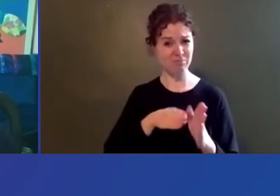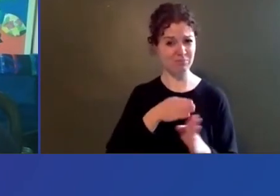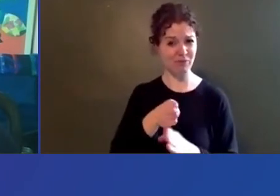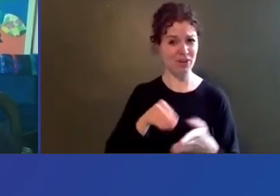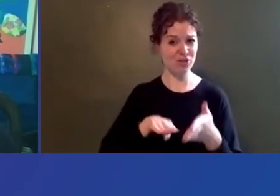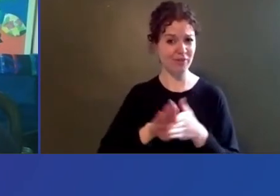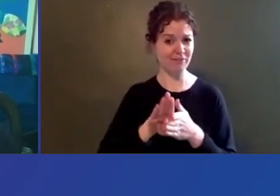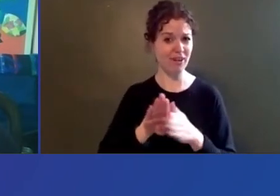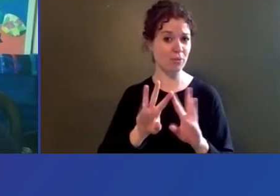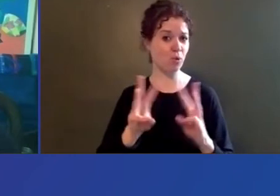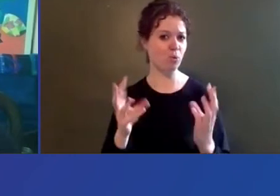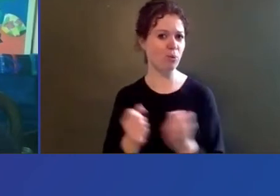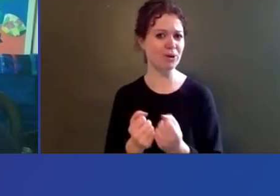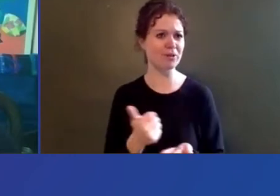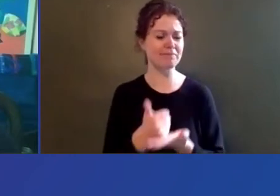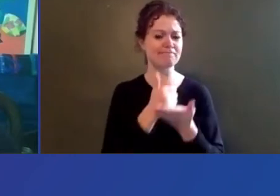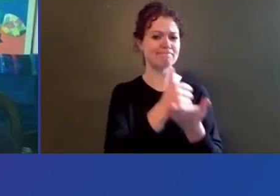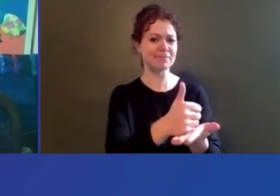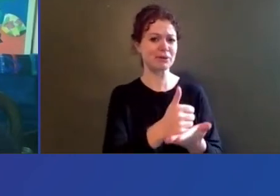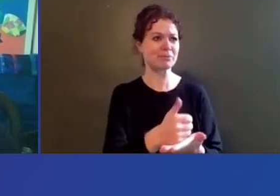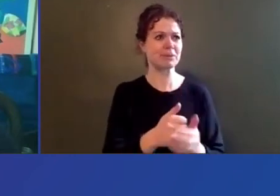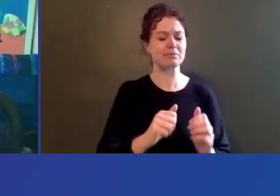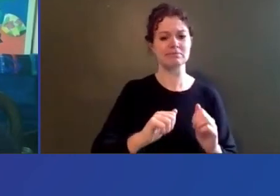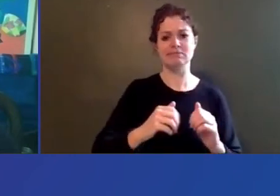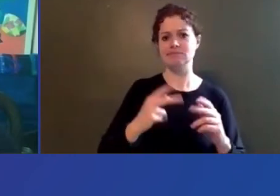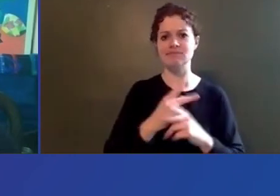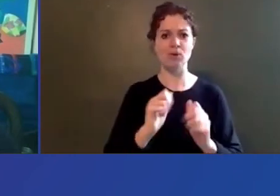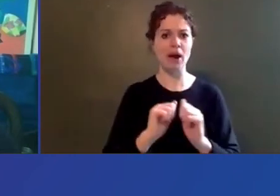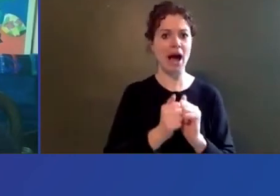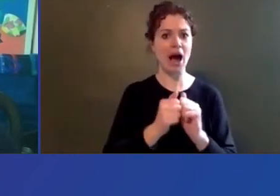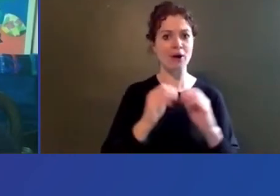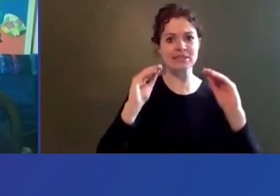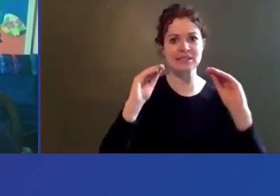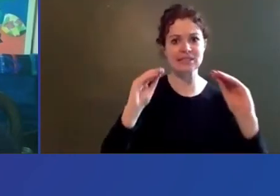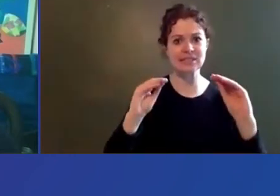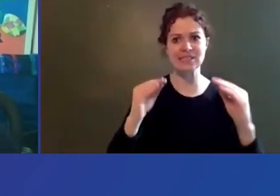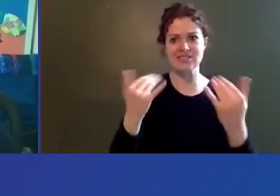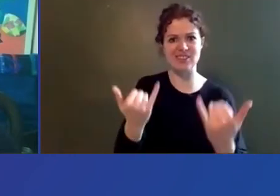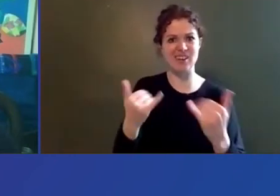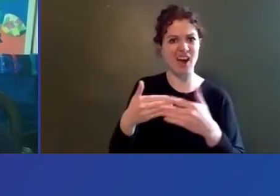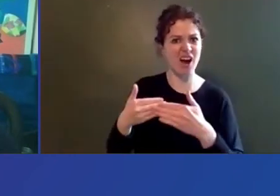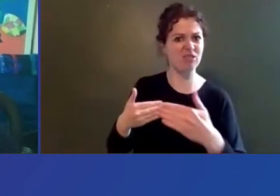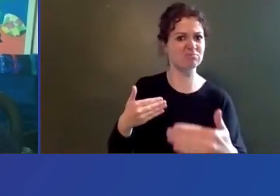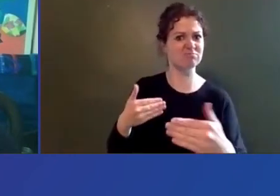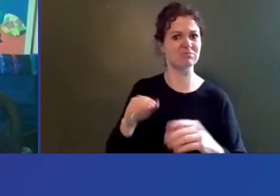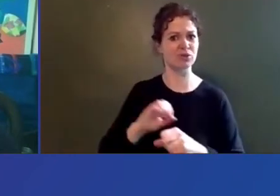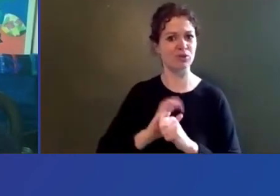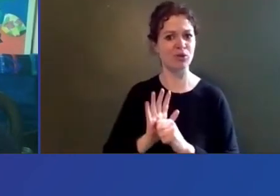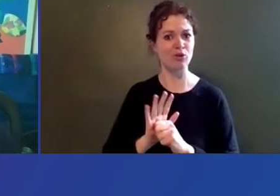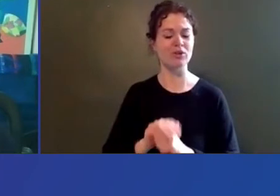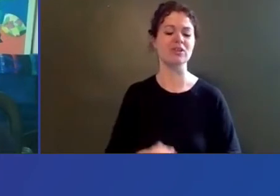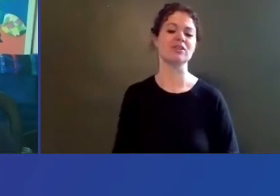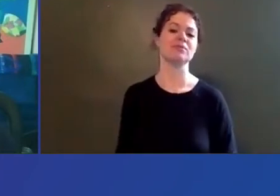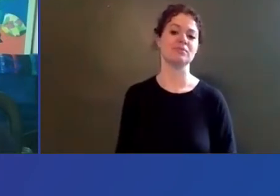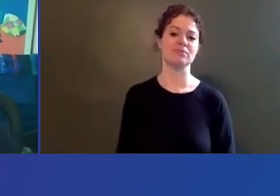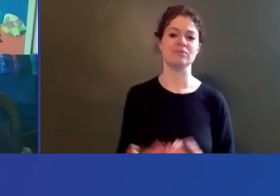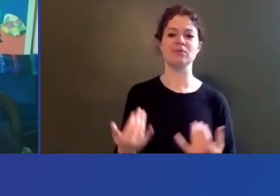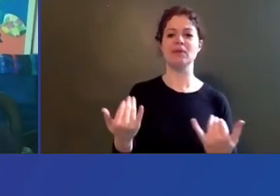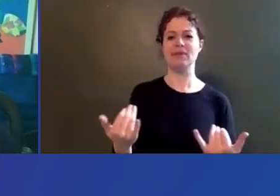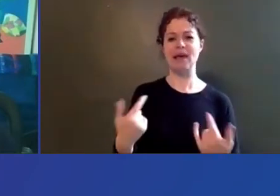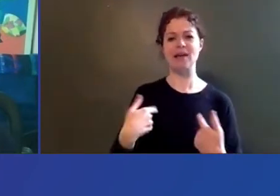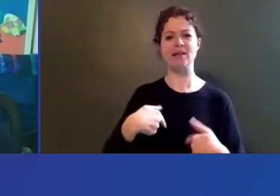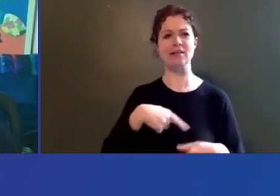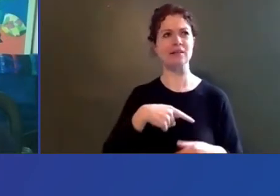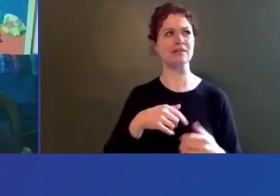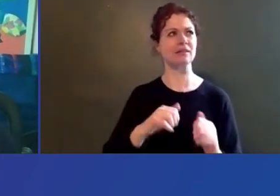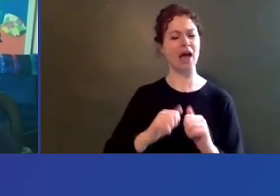And yeah, we're continuing, I think, to figure out what that means for us, but just a few different ways that we're now offering touch points for